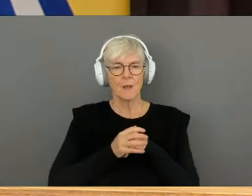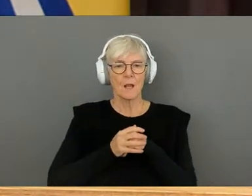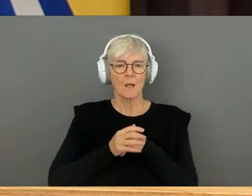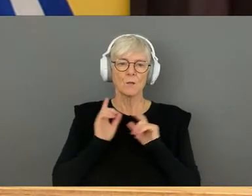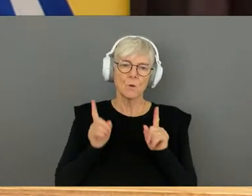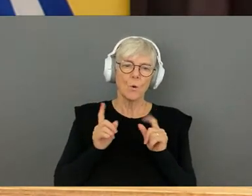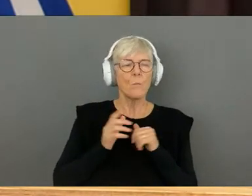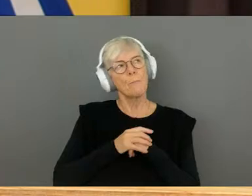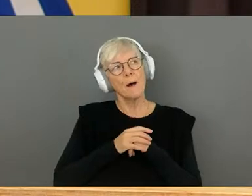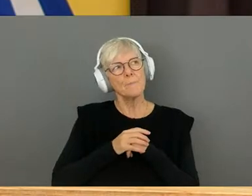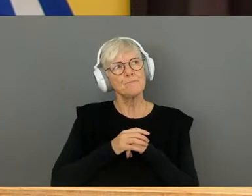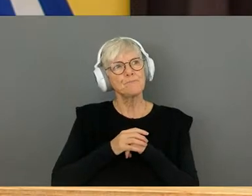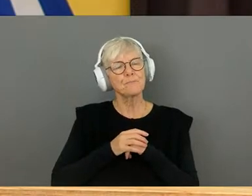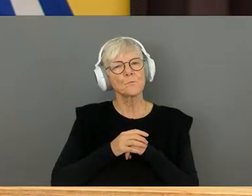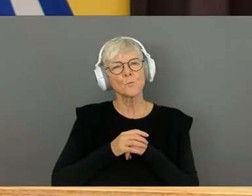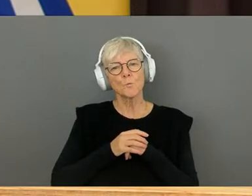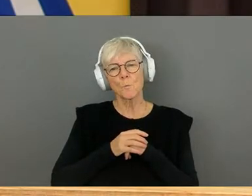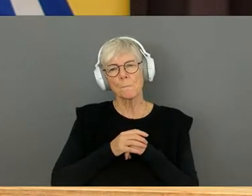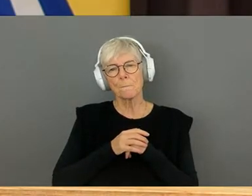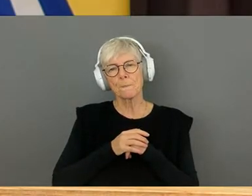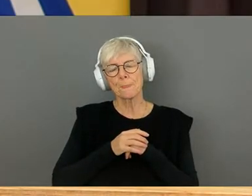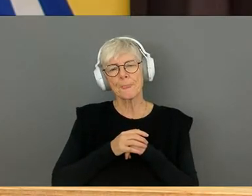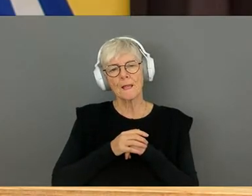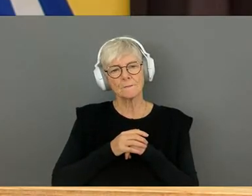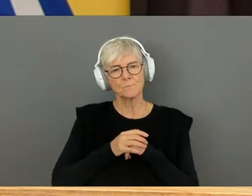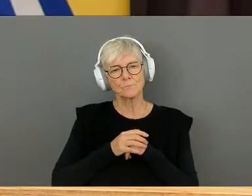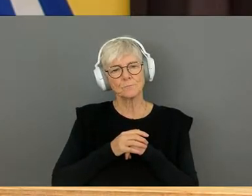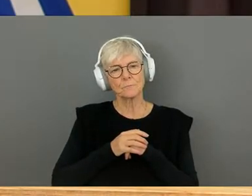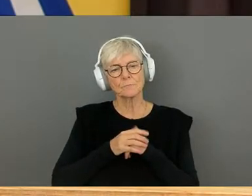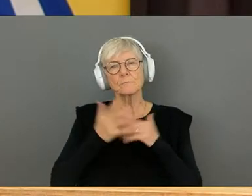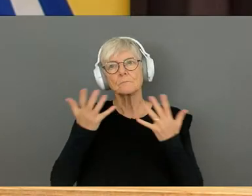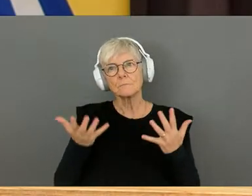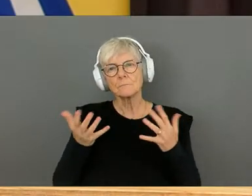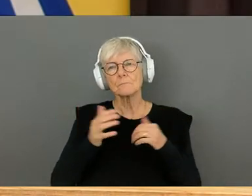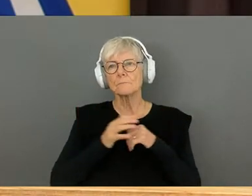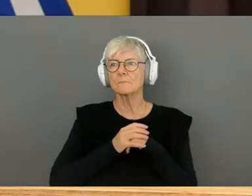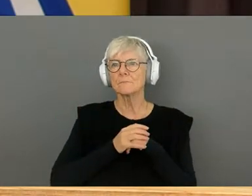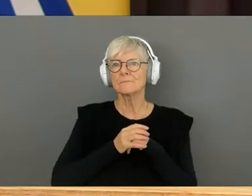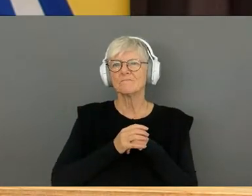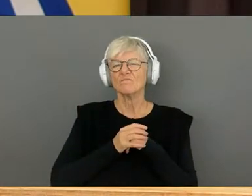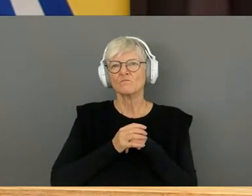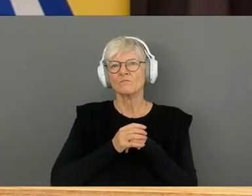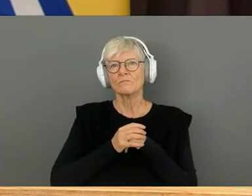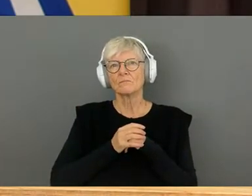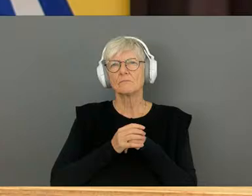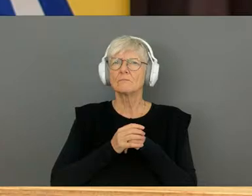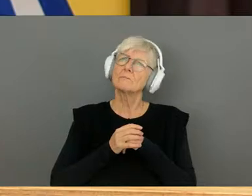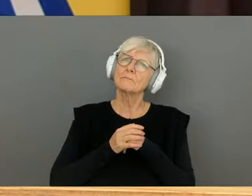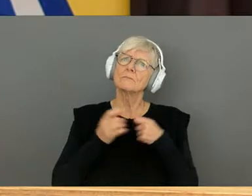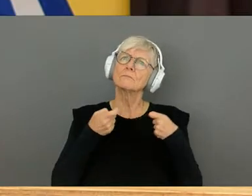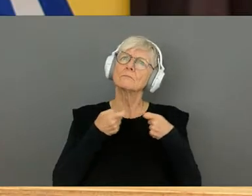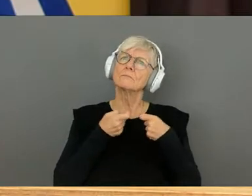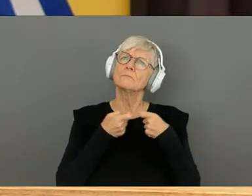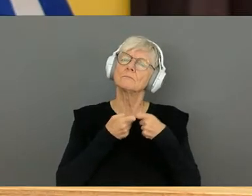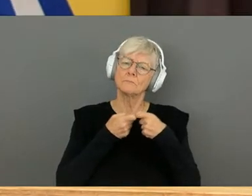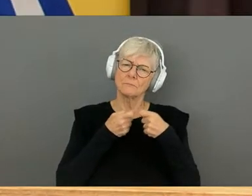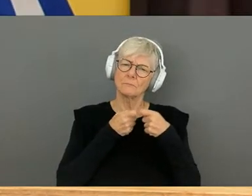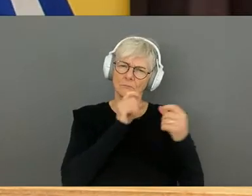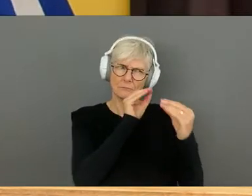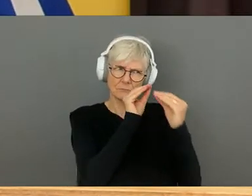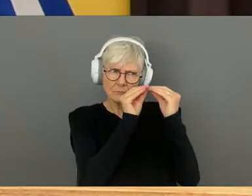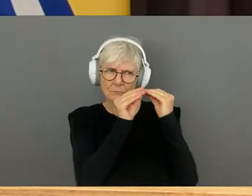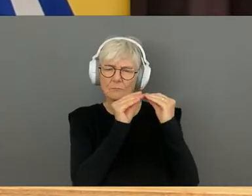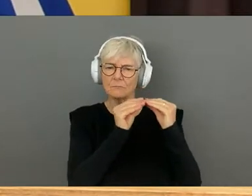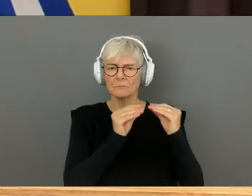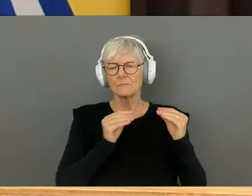be a question around restoration, I would say those that are the small